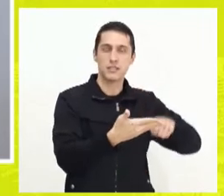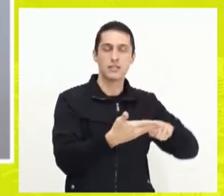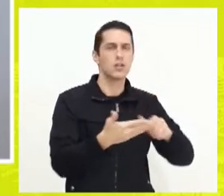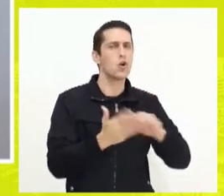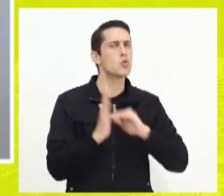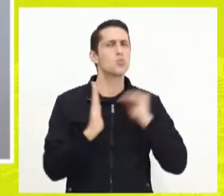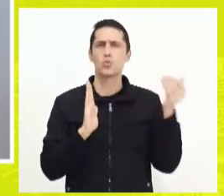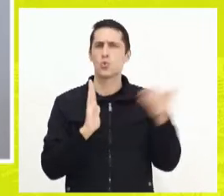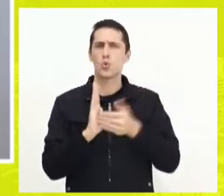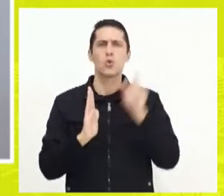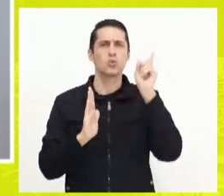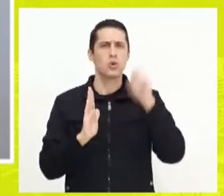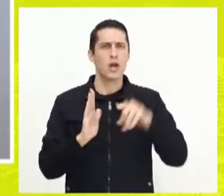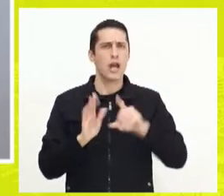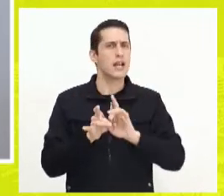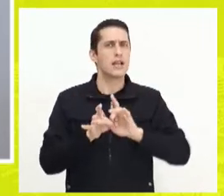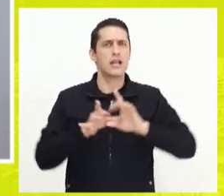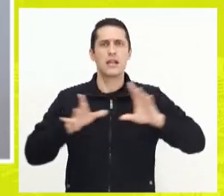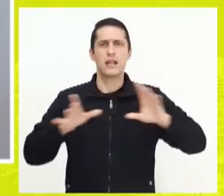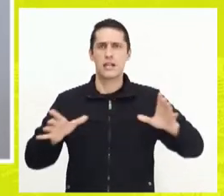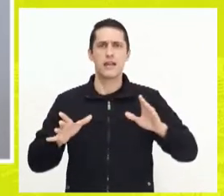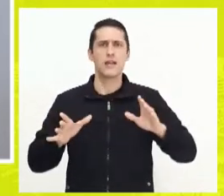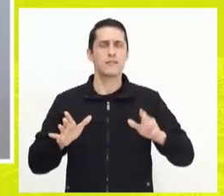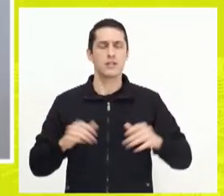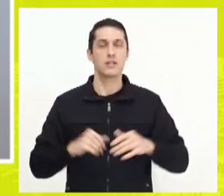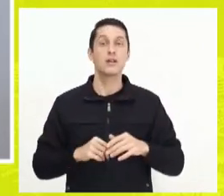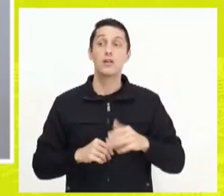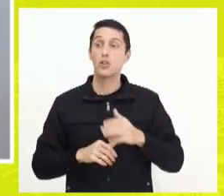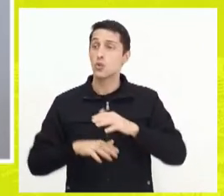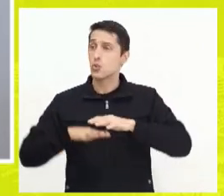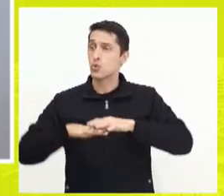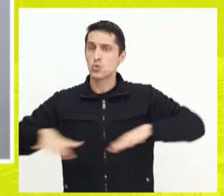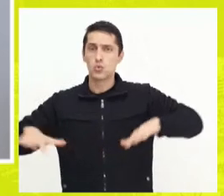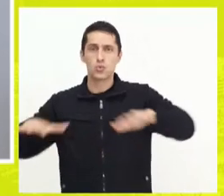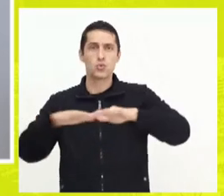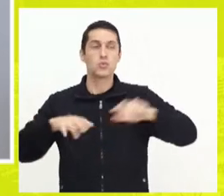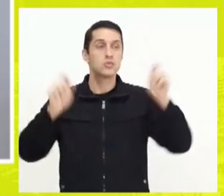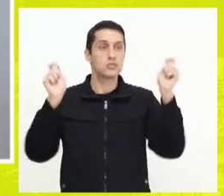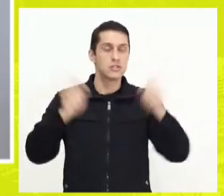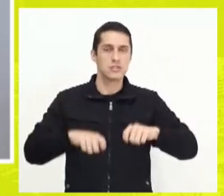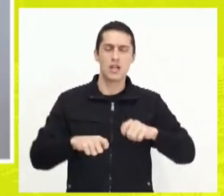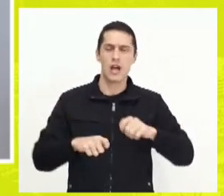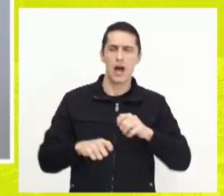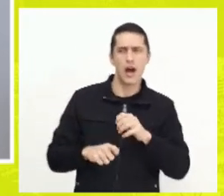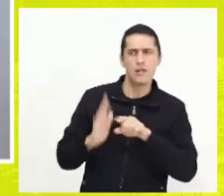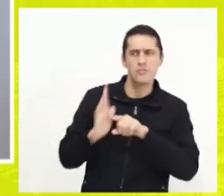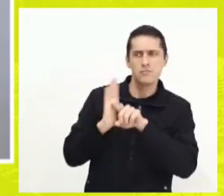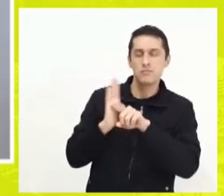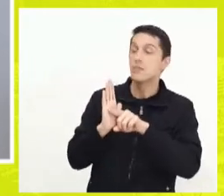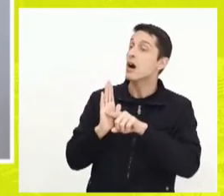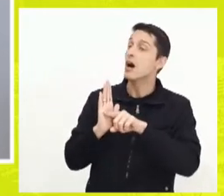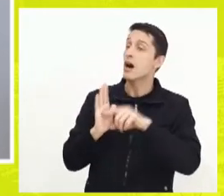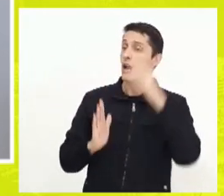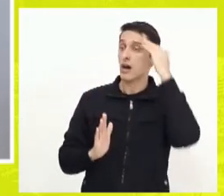they're all public so that everyone knows the commitment of each platform